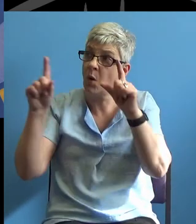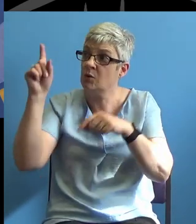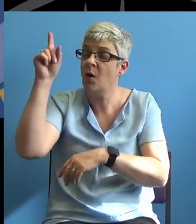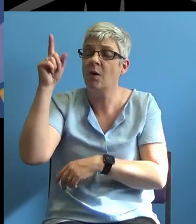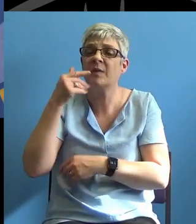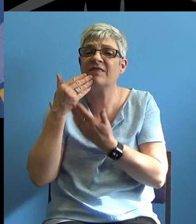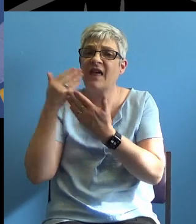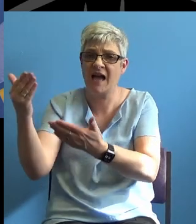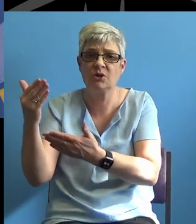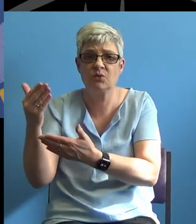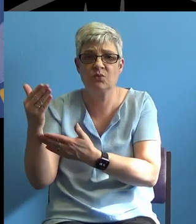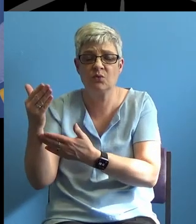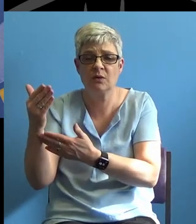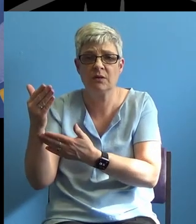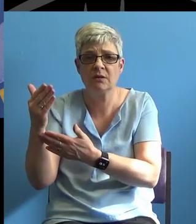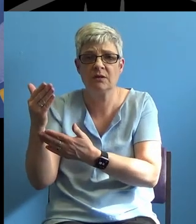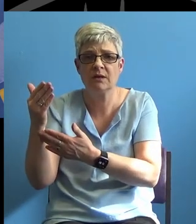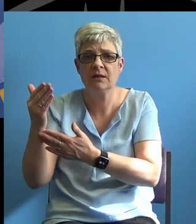Lord God, we thank you for the